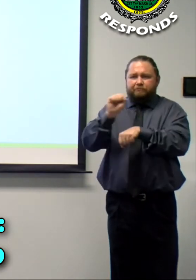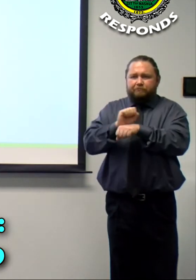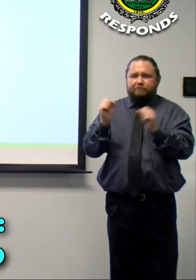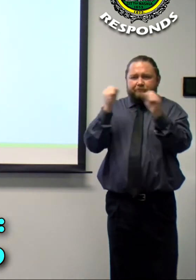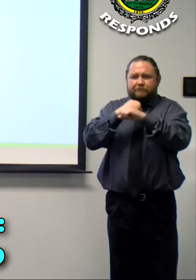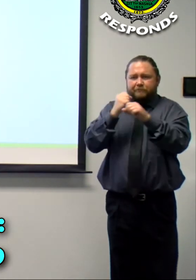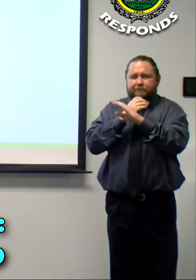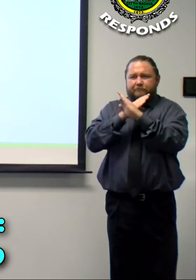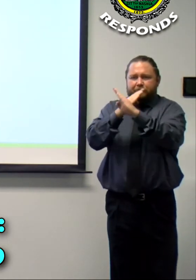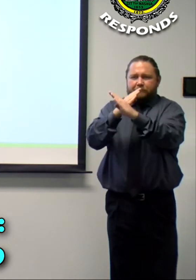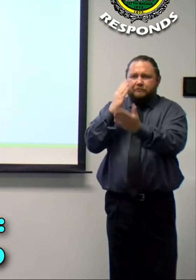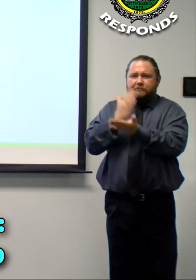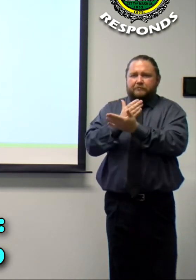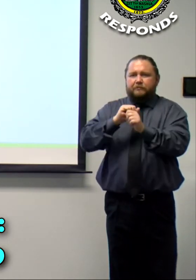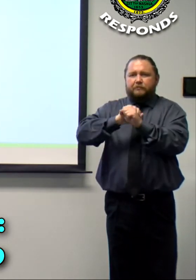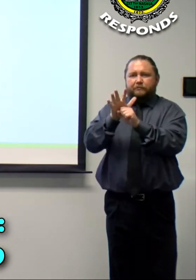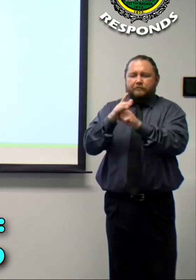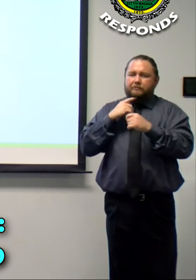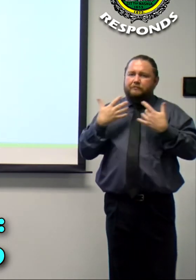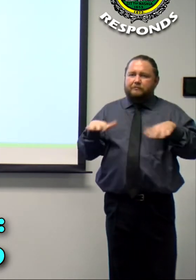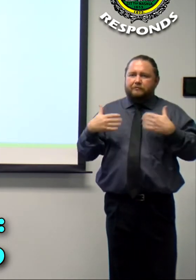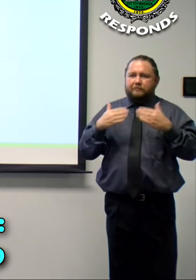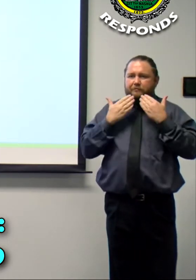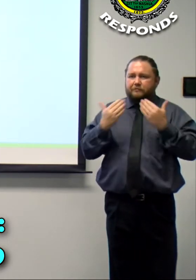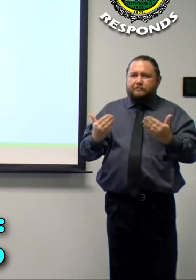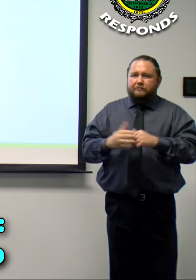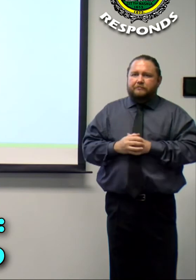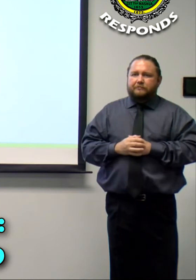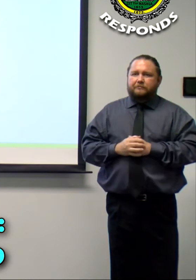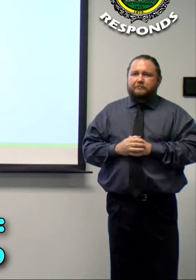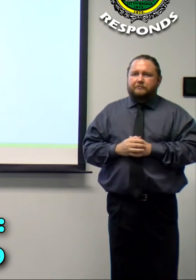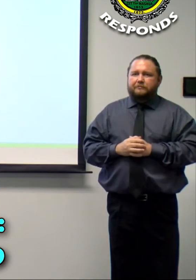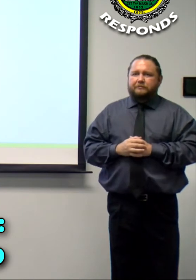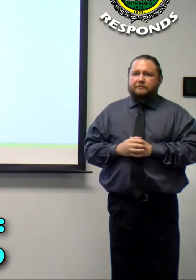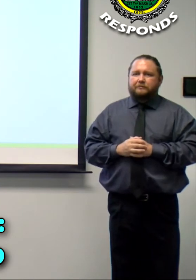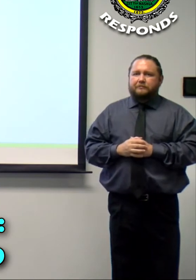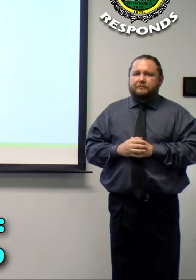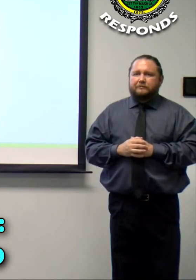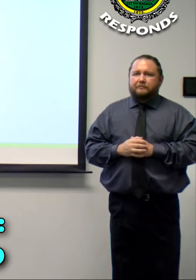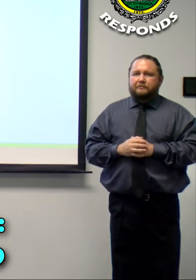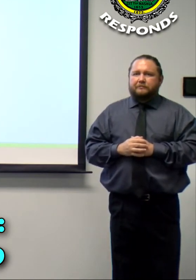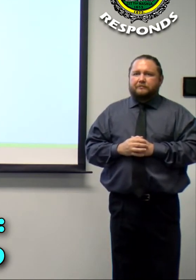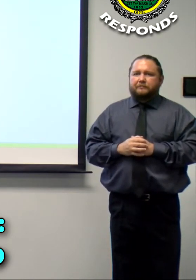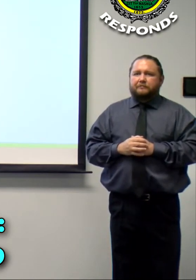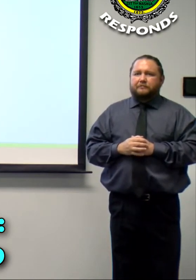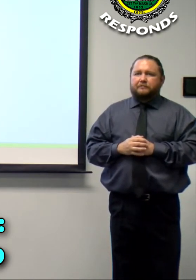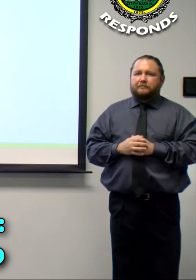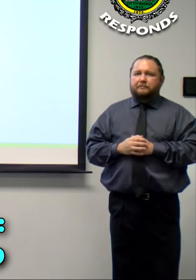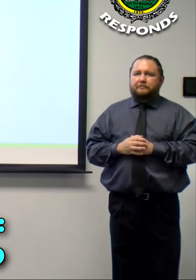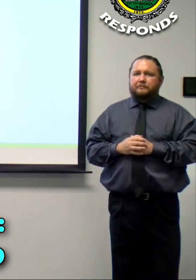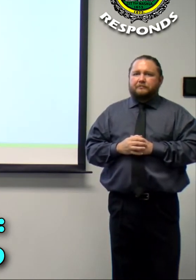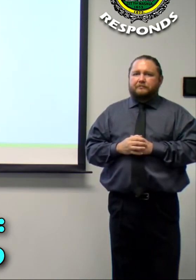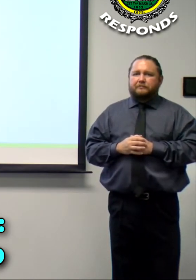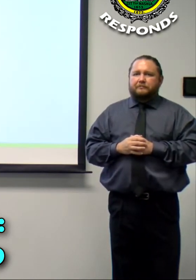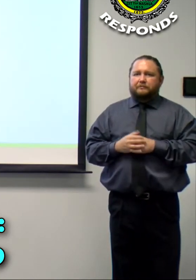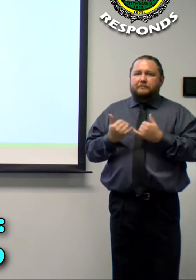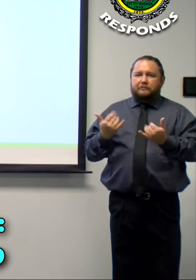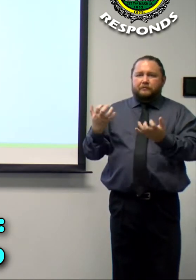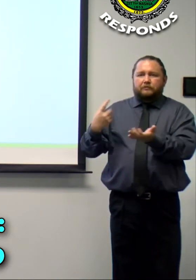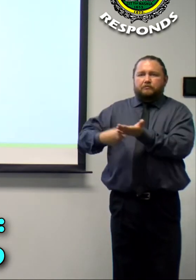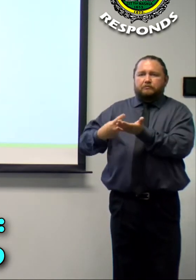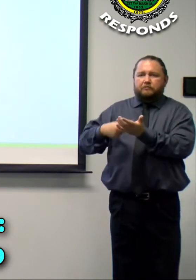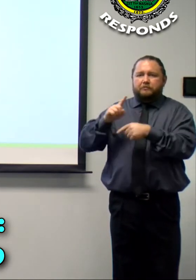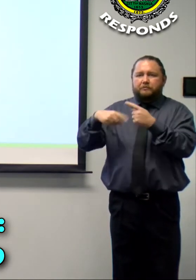I did want to talk about the continuation of our testing clinic in Nashua because testing is so important. The mayor